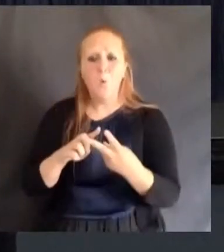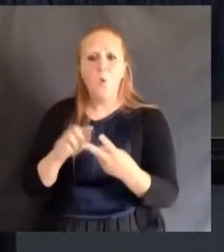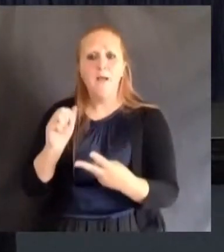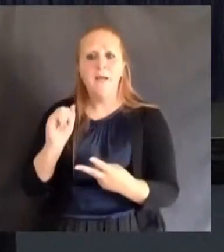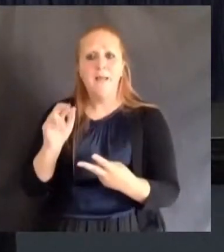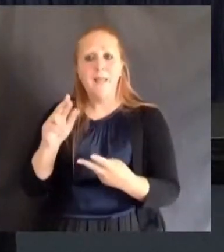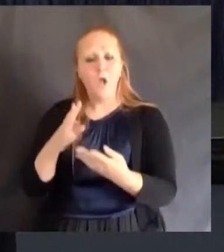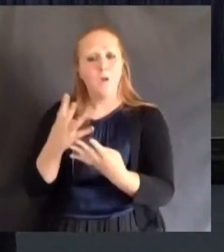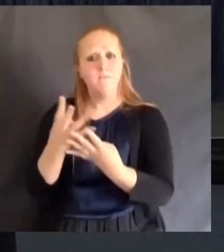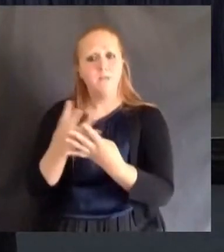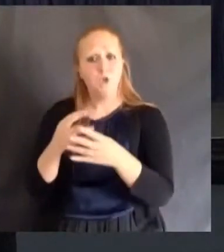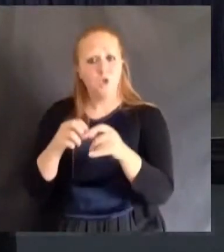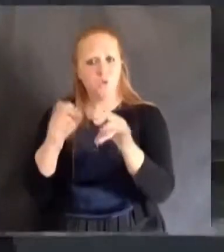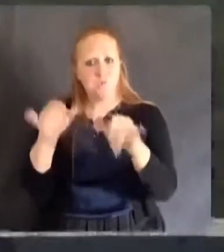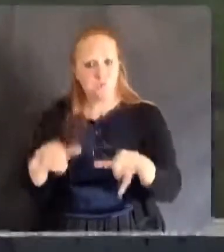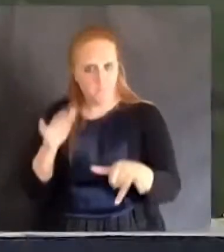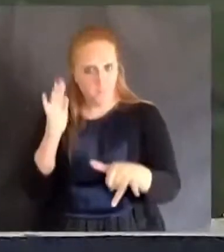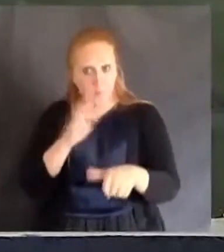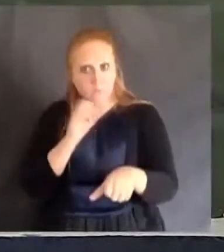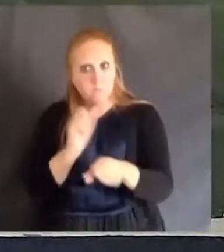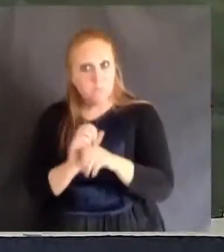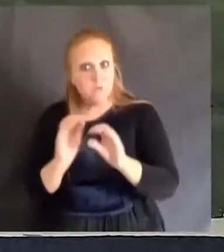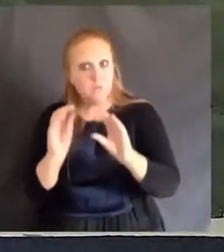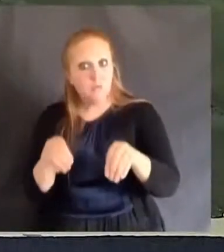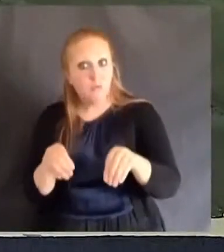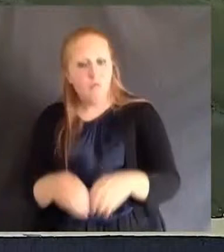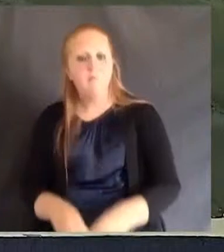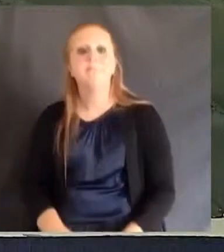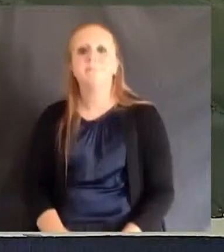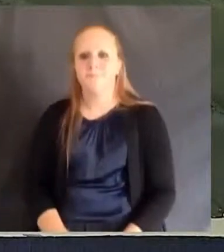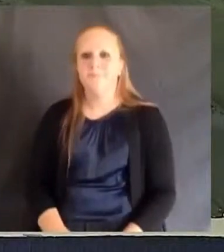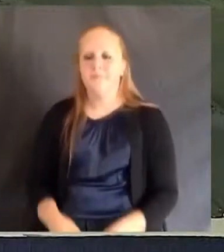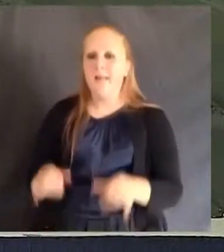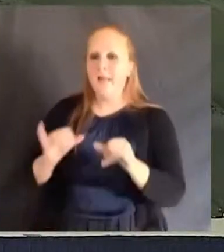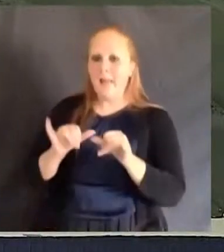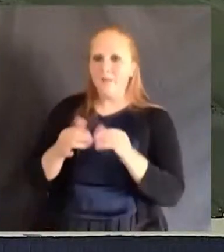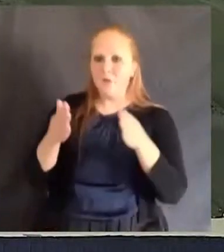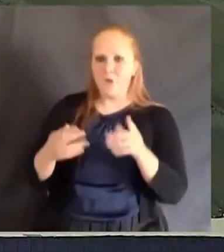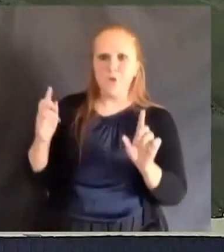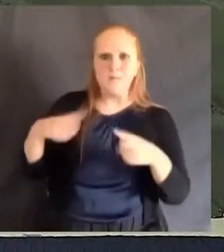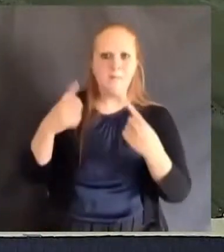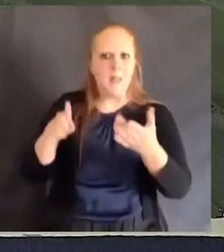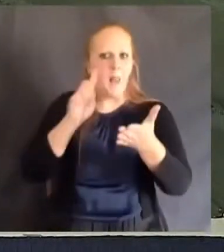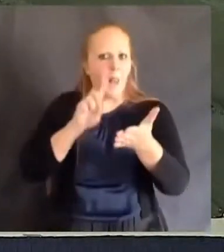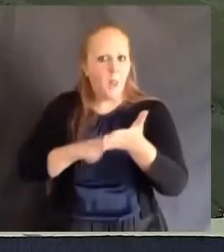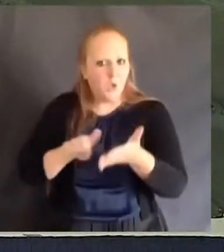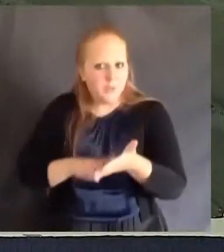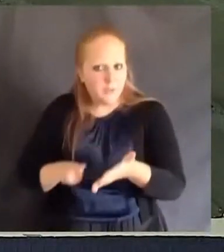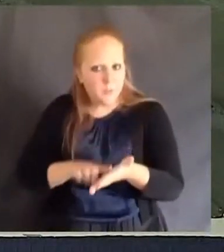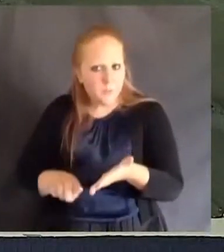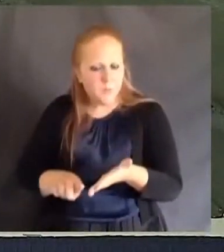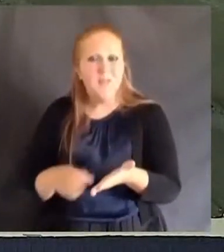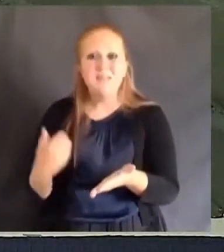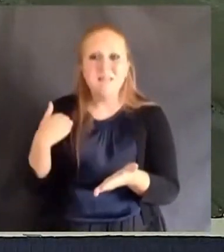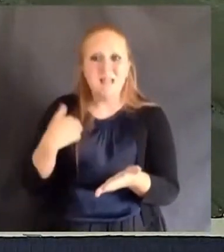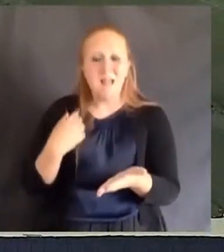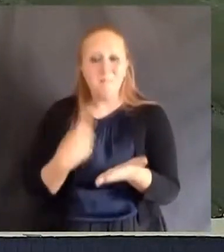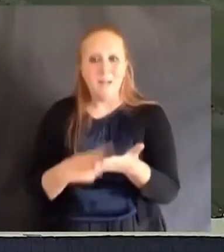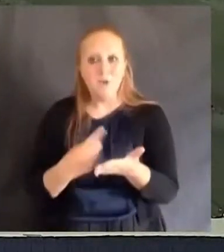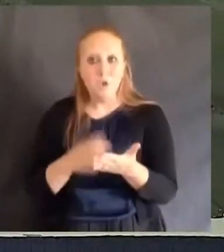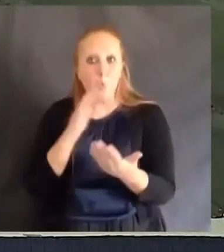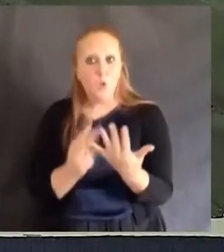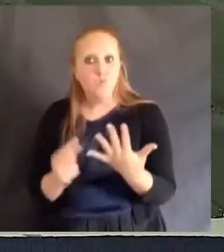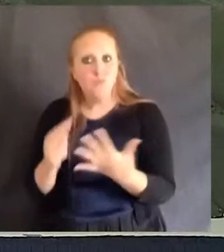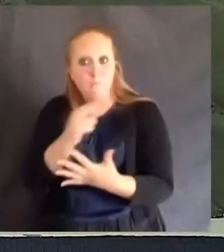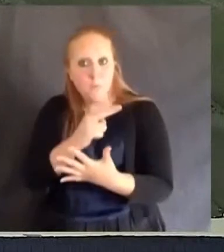students when they go back to these classrooms? That is one of the engineering things that they're looking at. When we talked about the review of the plans, that's one